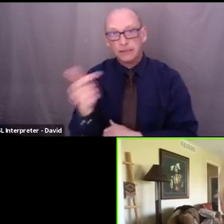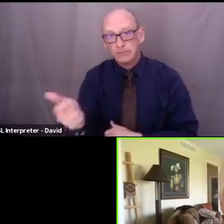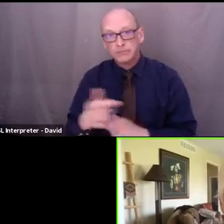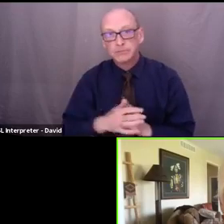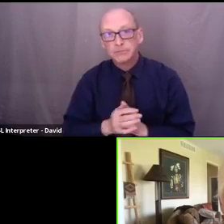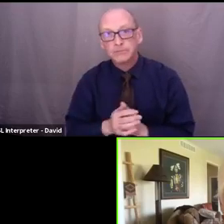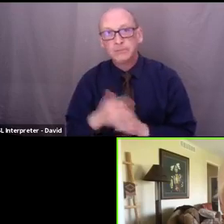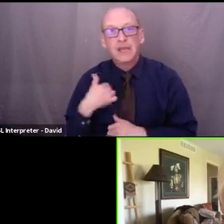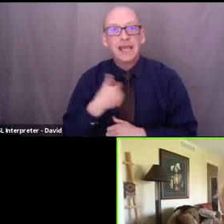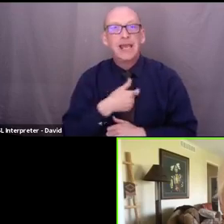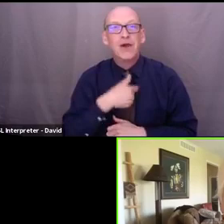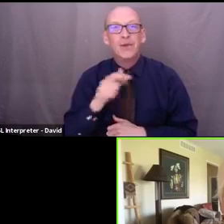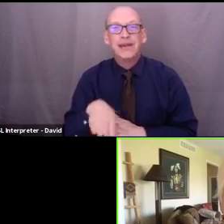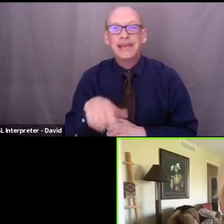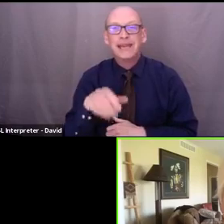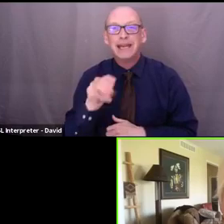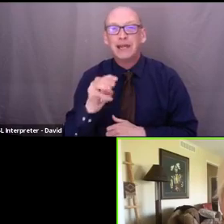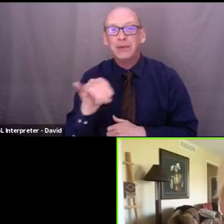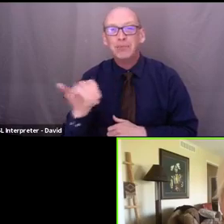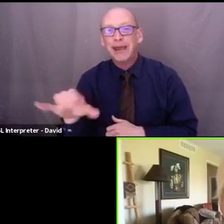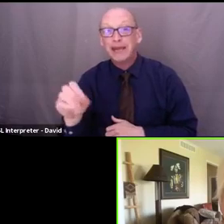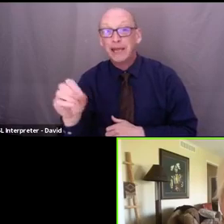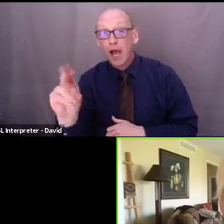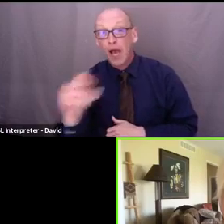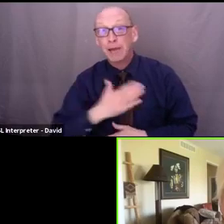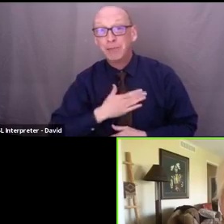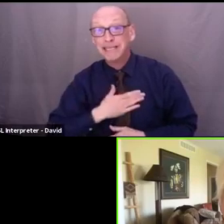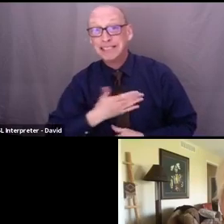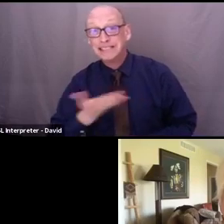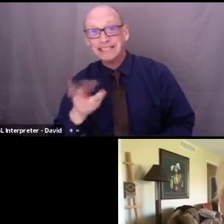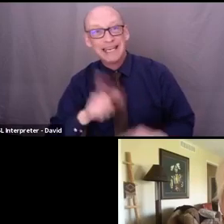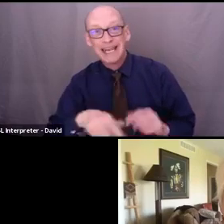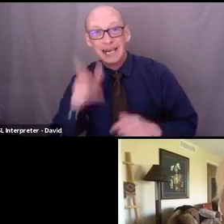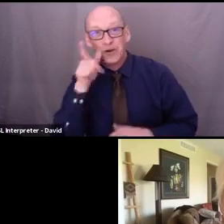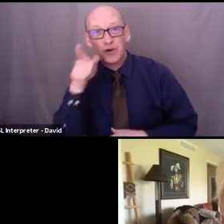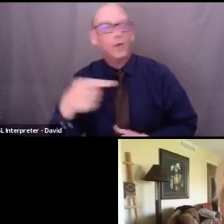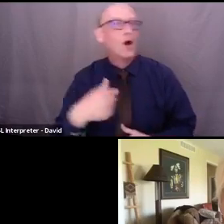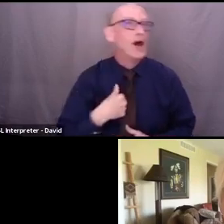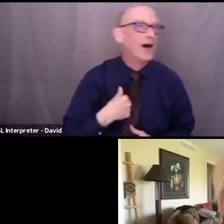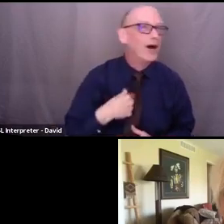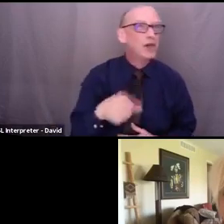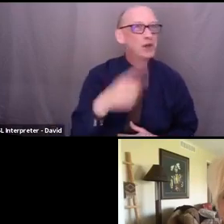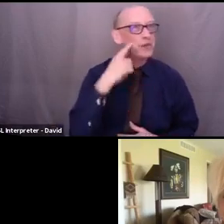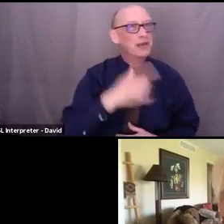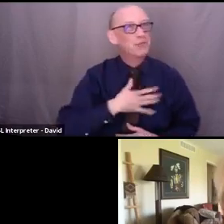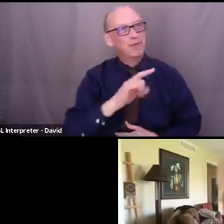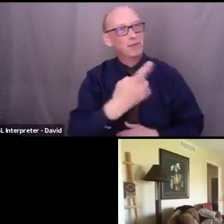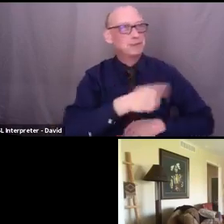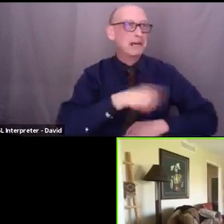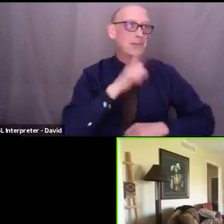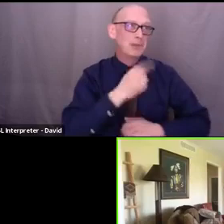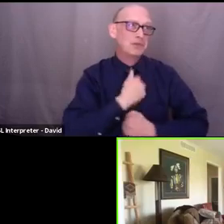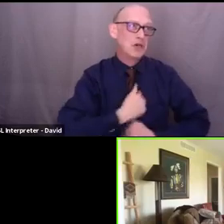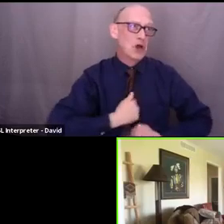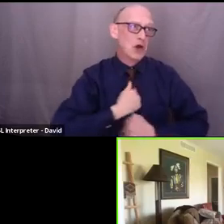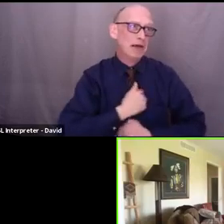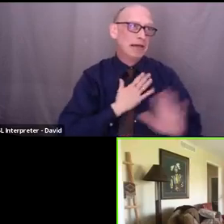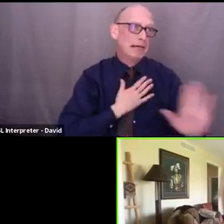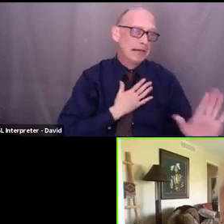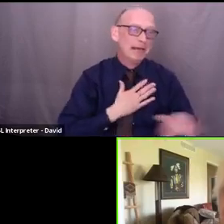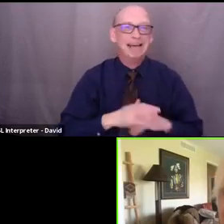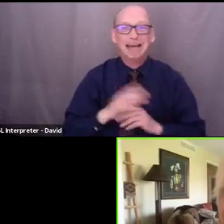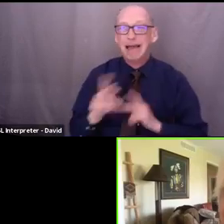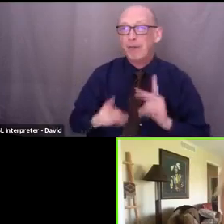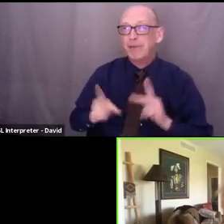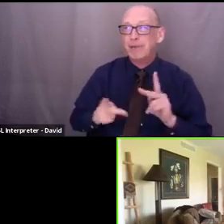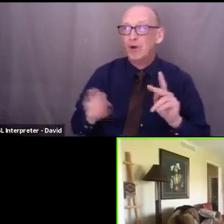And we need you to turn on your microphone. Wow, you think this would be my first time? I do apologize. The hazard, yeah, of people